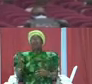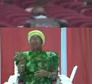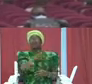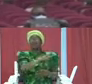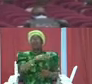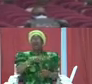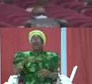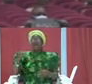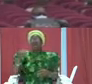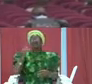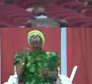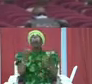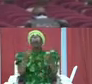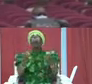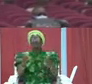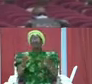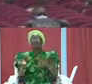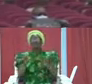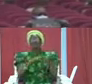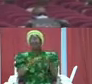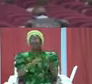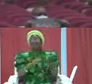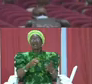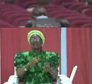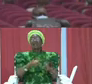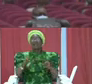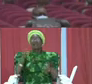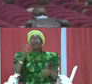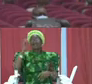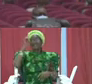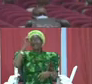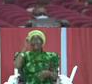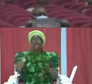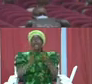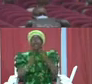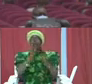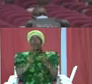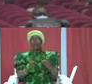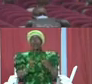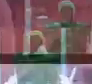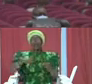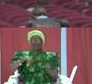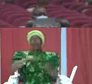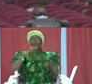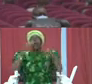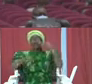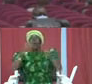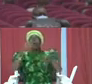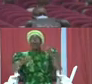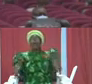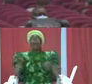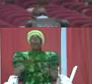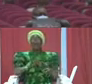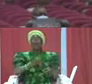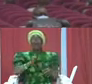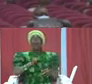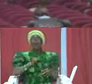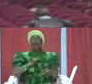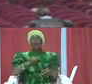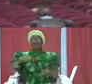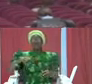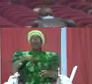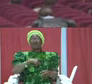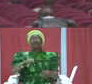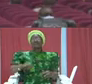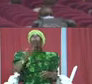many sleep. For if we will judge ourselves, we should not be